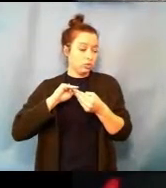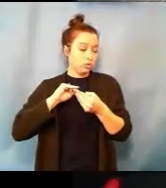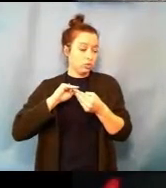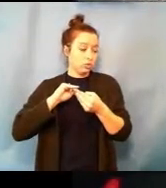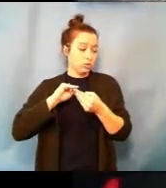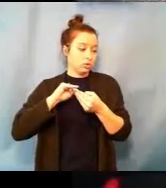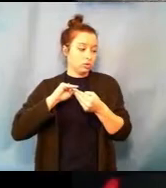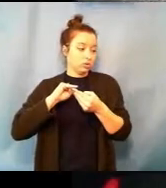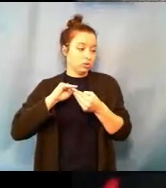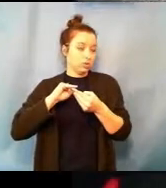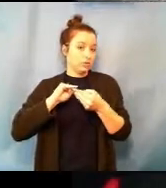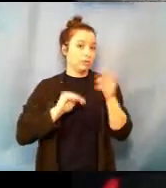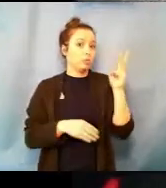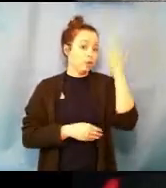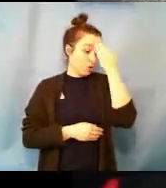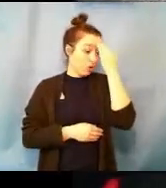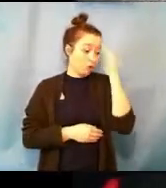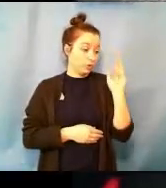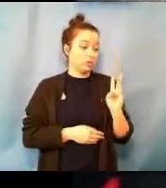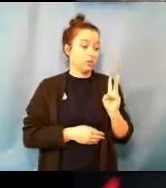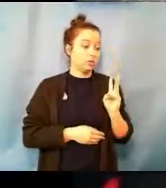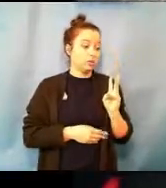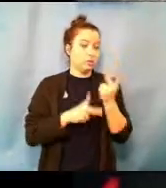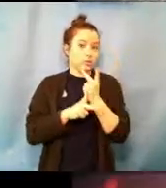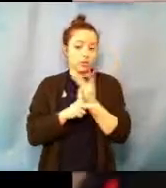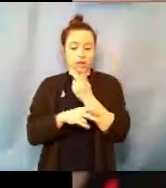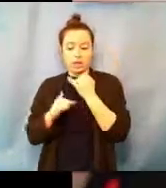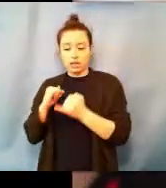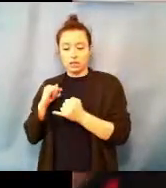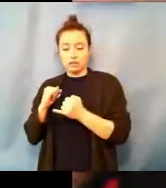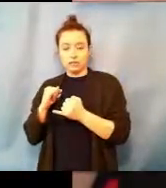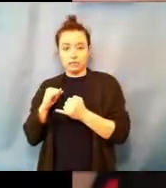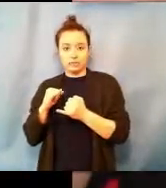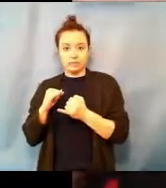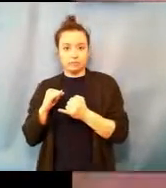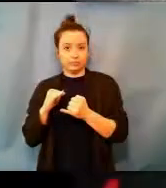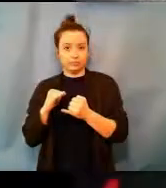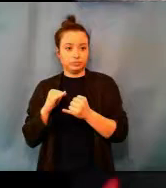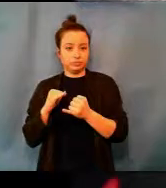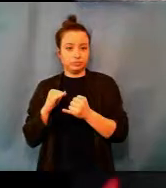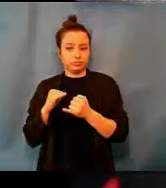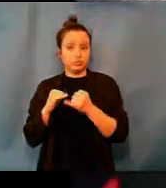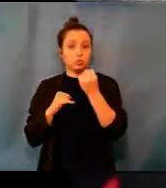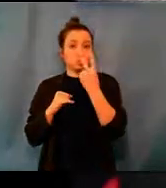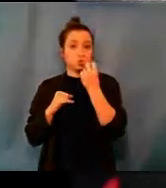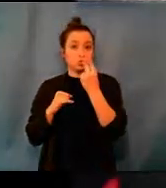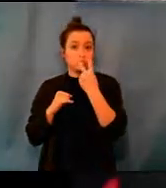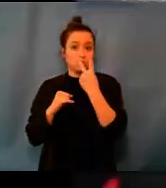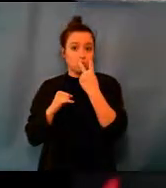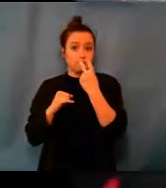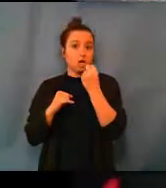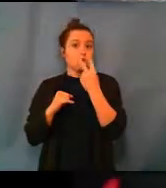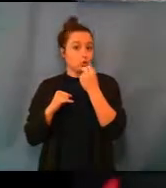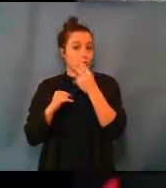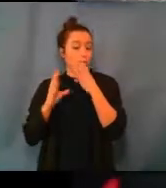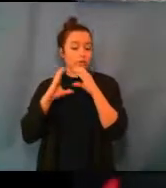The part we know is 6, and we're trying to figure out the other part. So let's draw 12 circles, because that's how many we